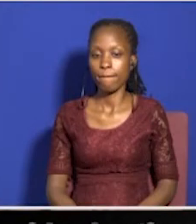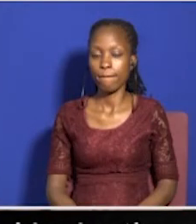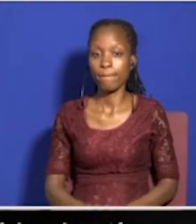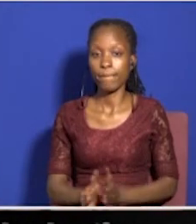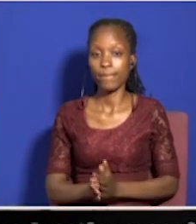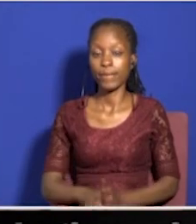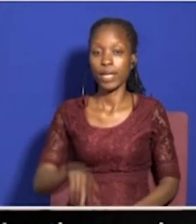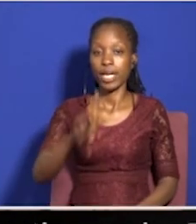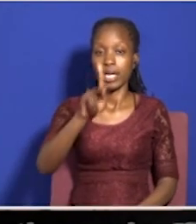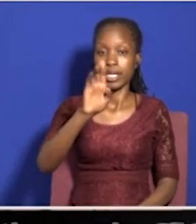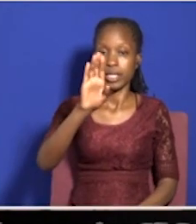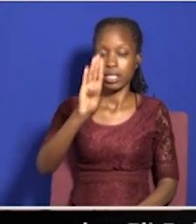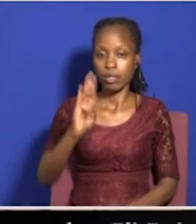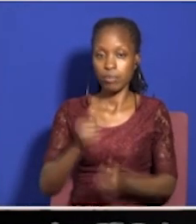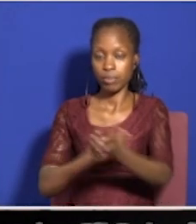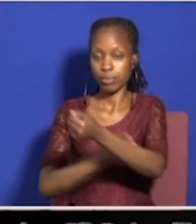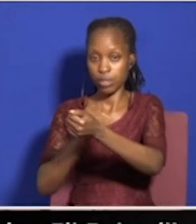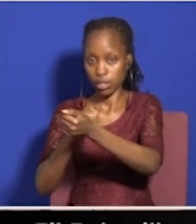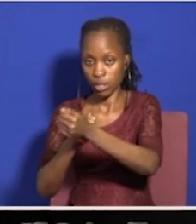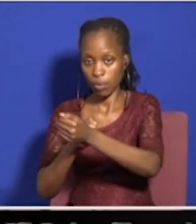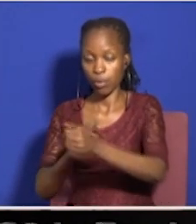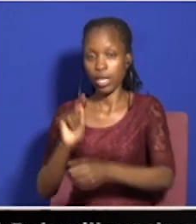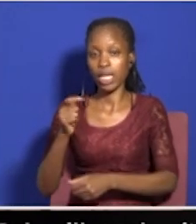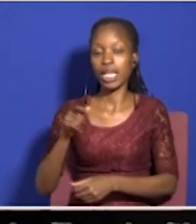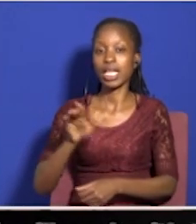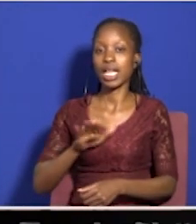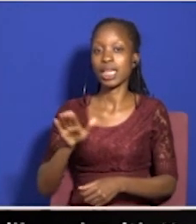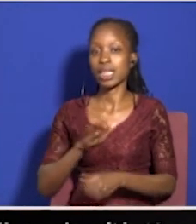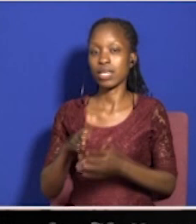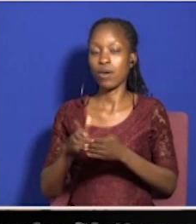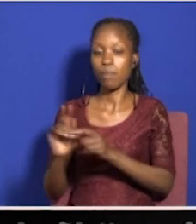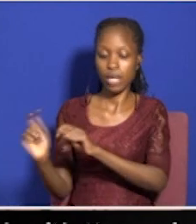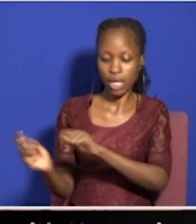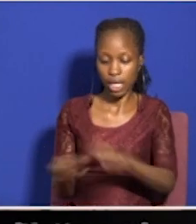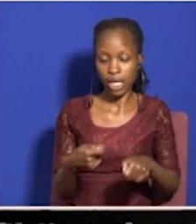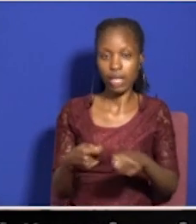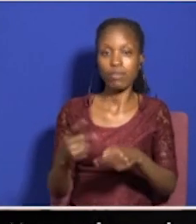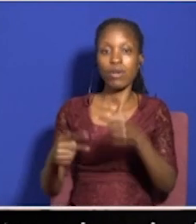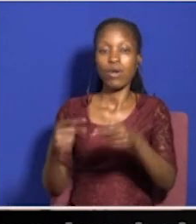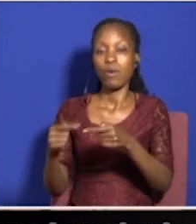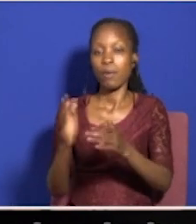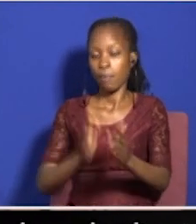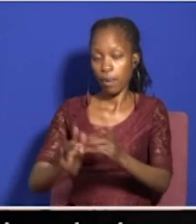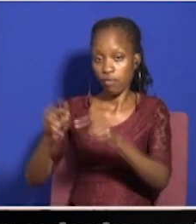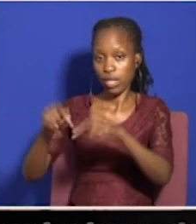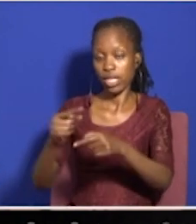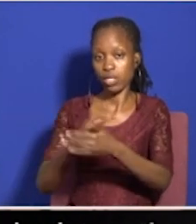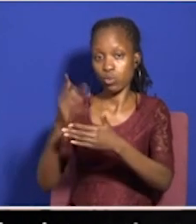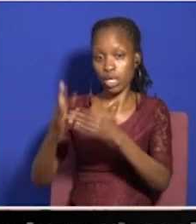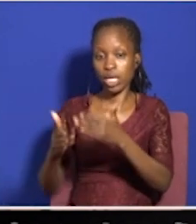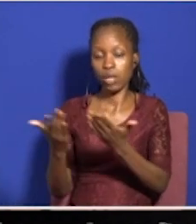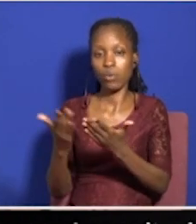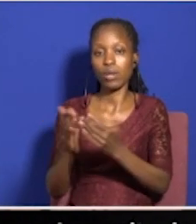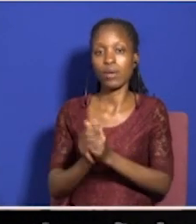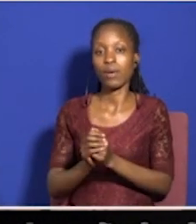And KCB has supported the Kenya Ladies Open Golf Union Amateur Tournament scheduled for this weekend at the